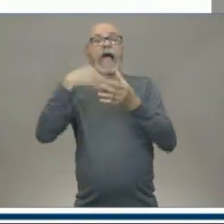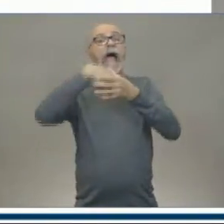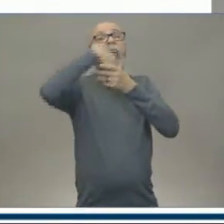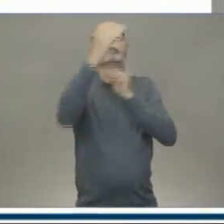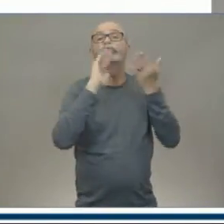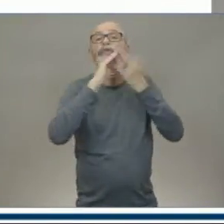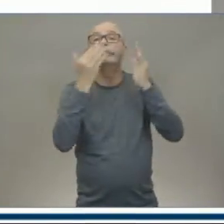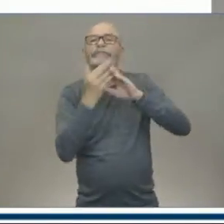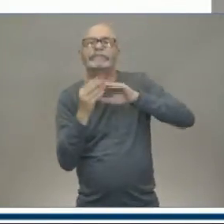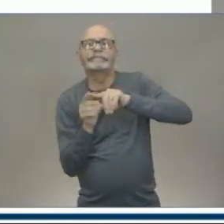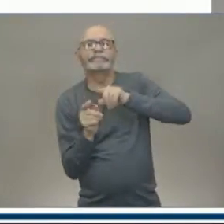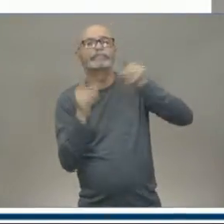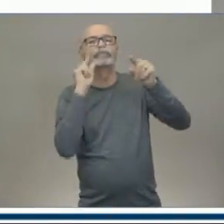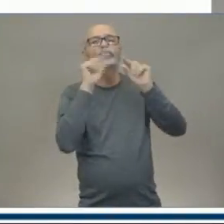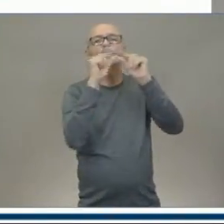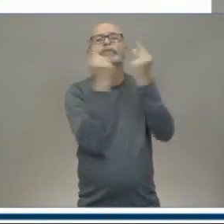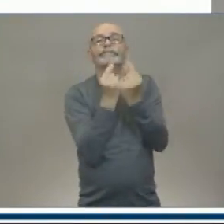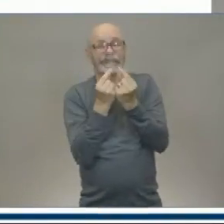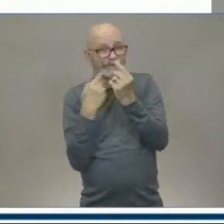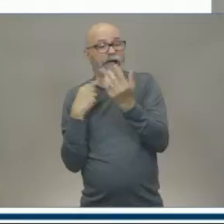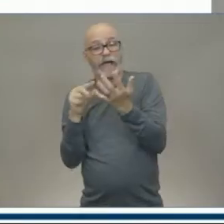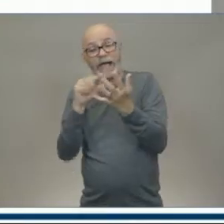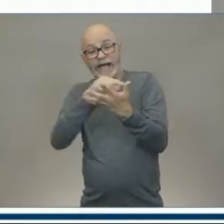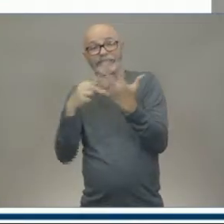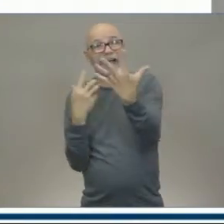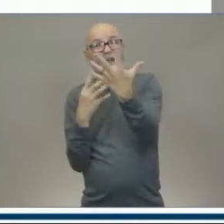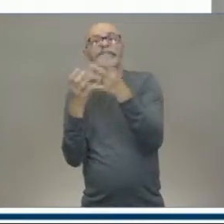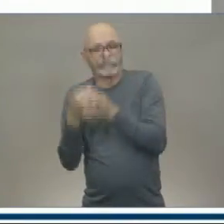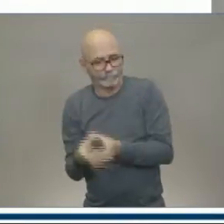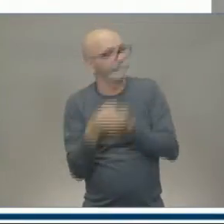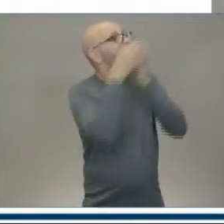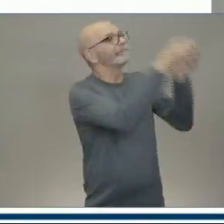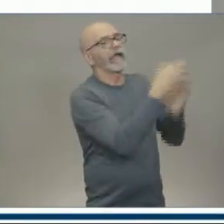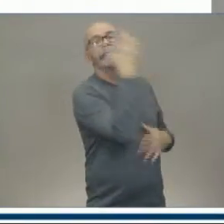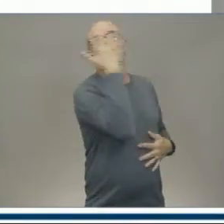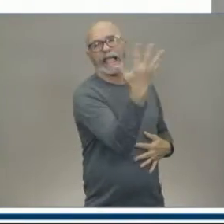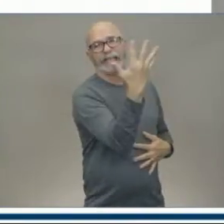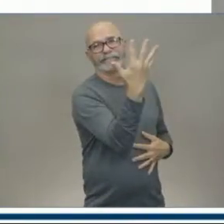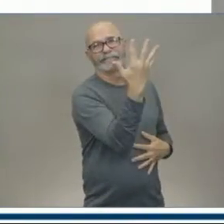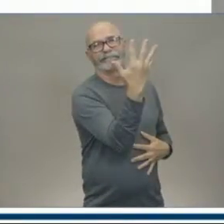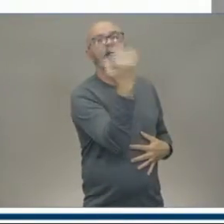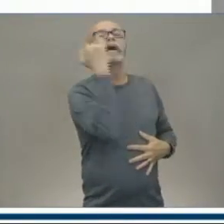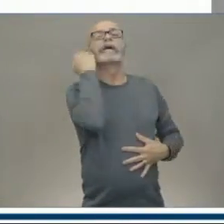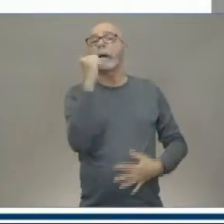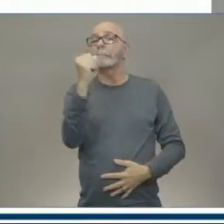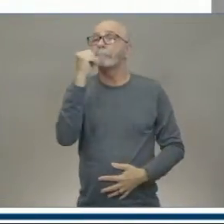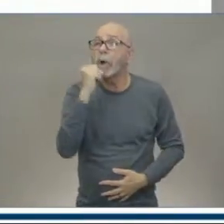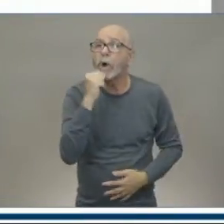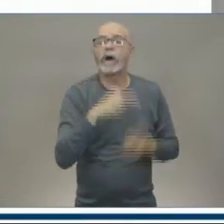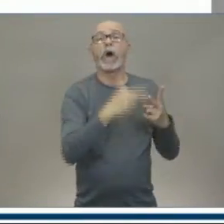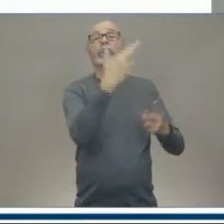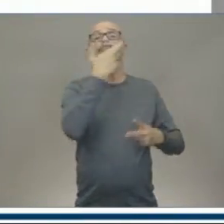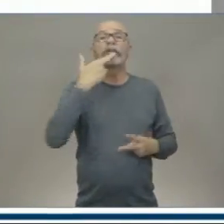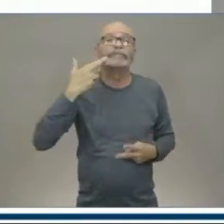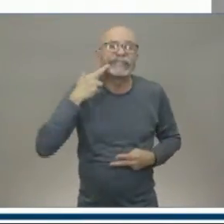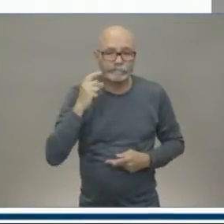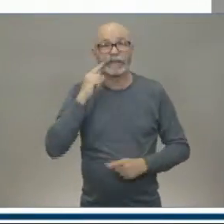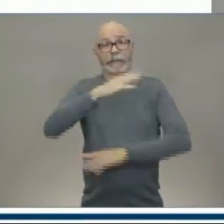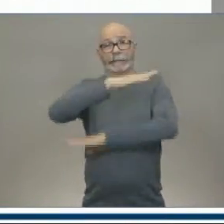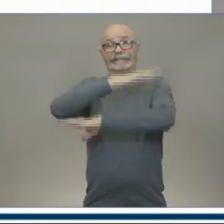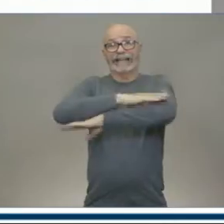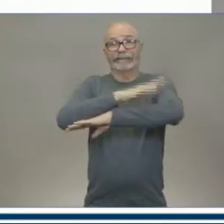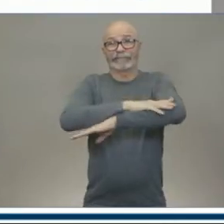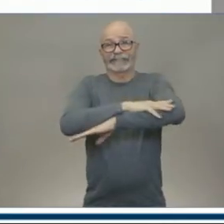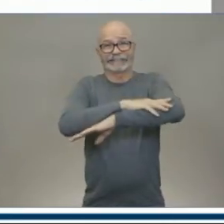don't have to maintain physical distancing. That means that bars and restaurants can have tables of no more than 5 people